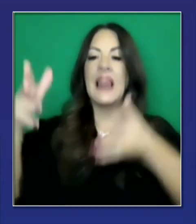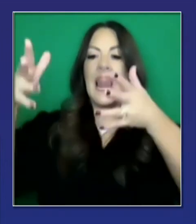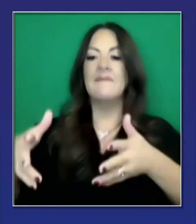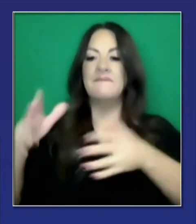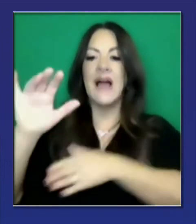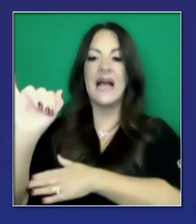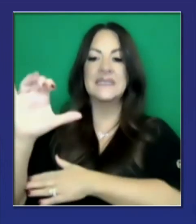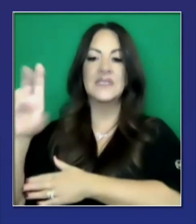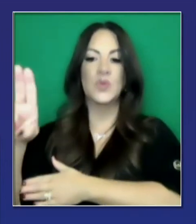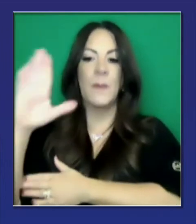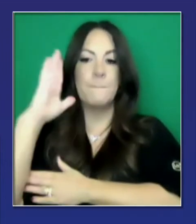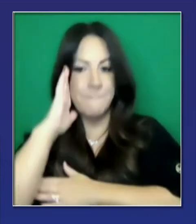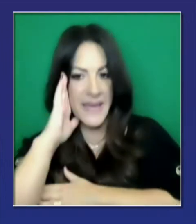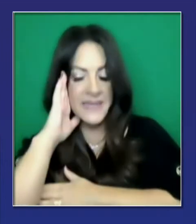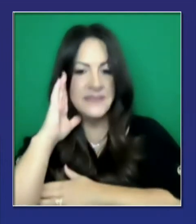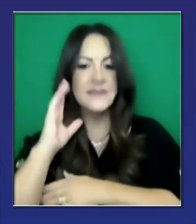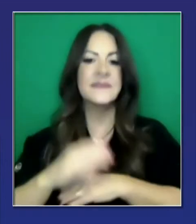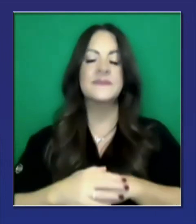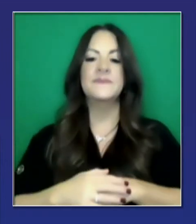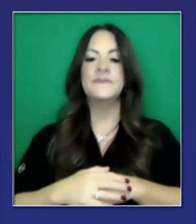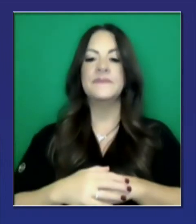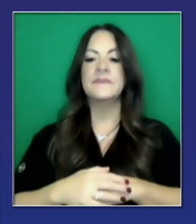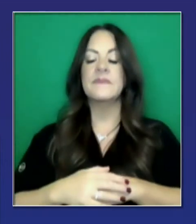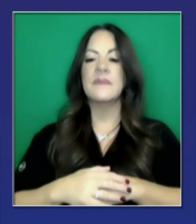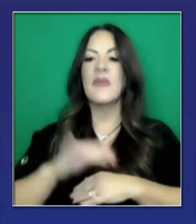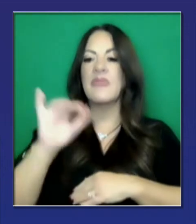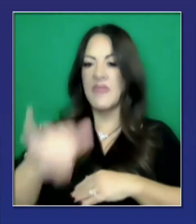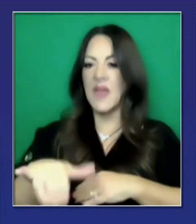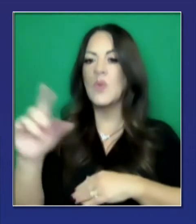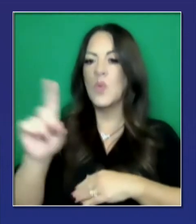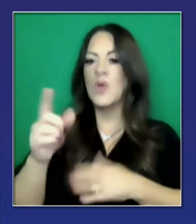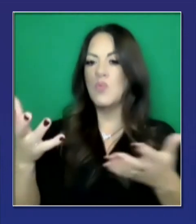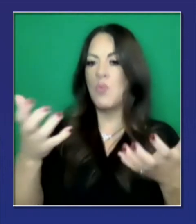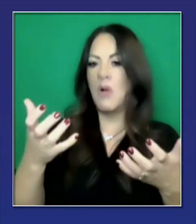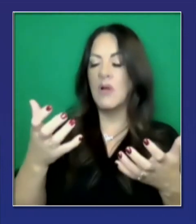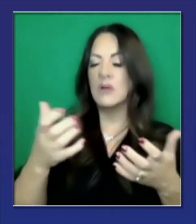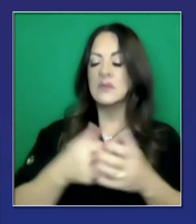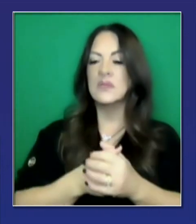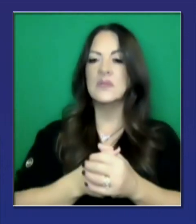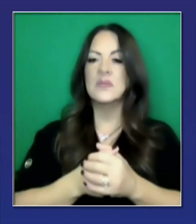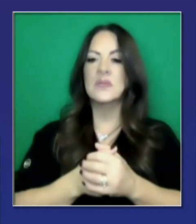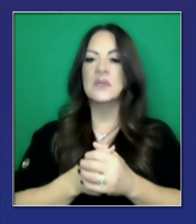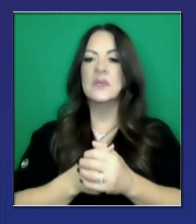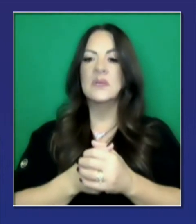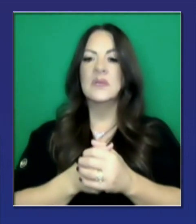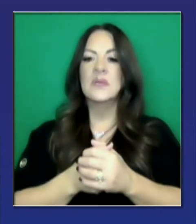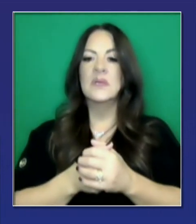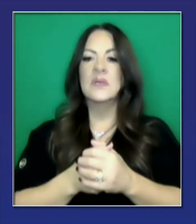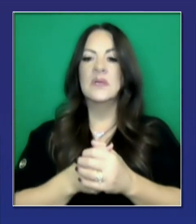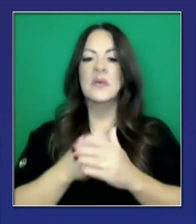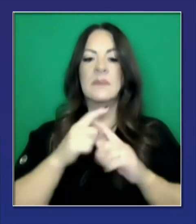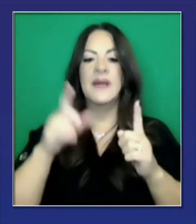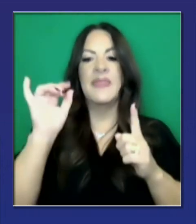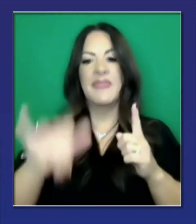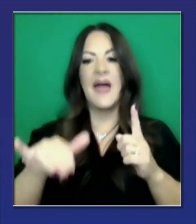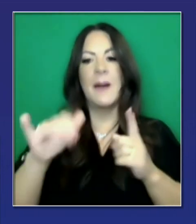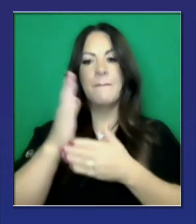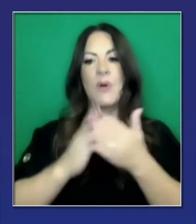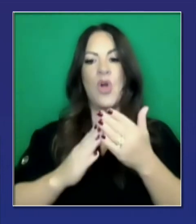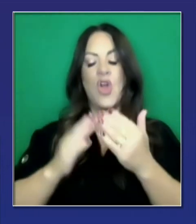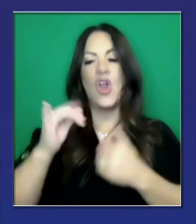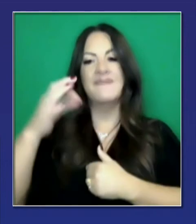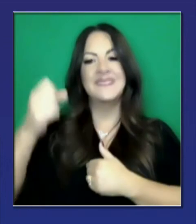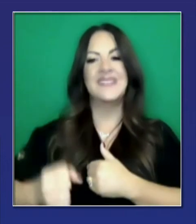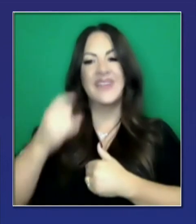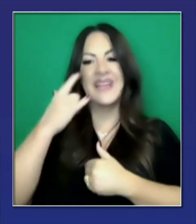at 29.3%. Not where you want to see it, but certainly not the experience in that part of the state as Southern